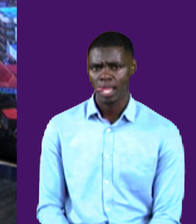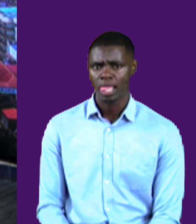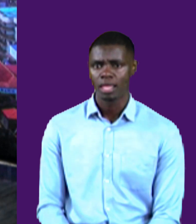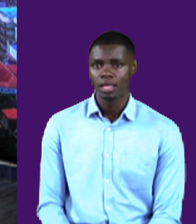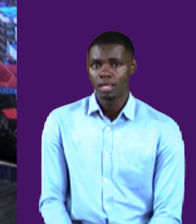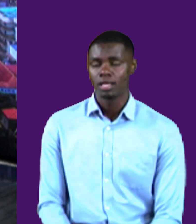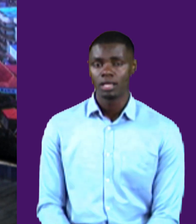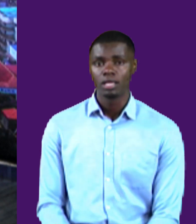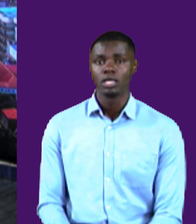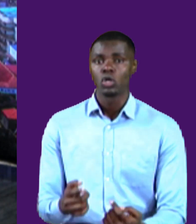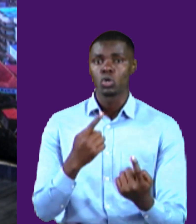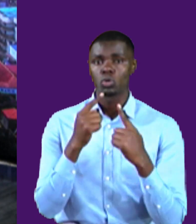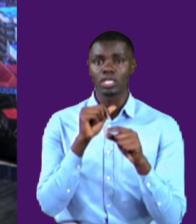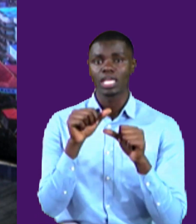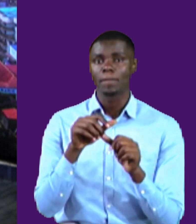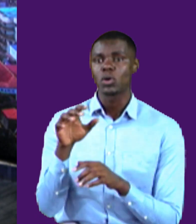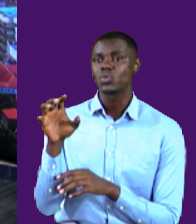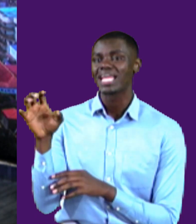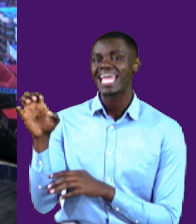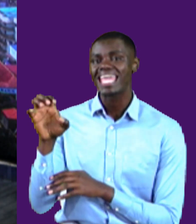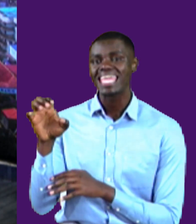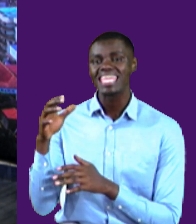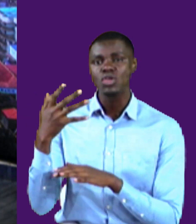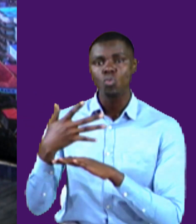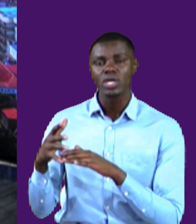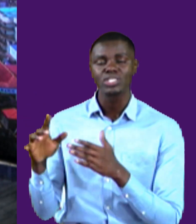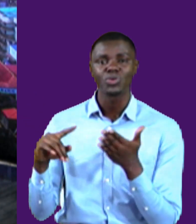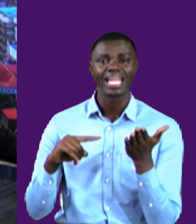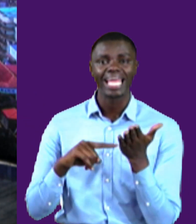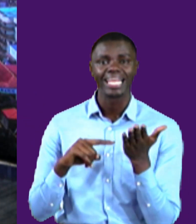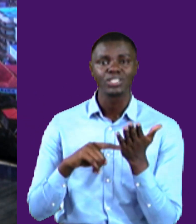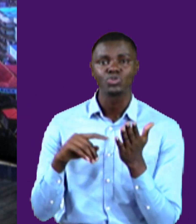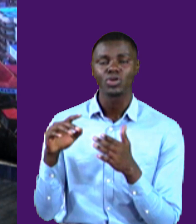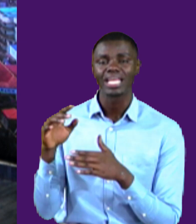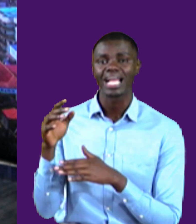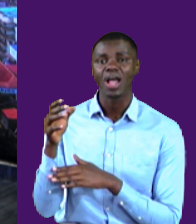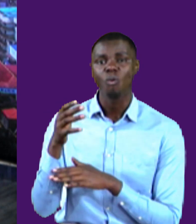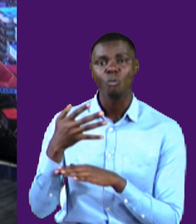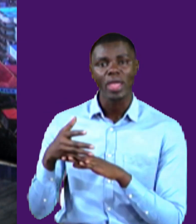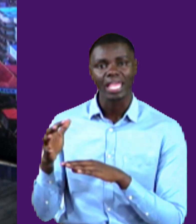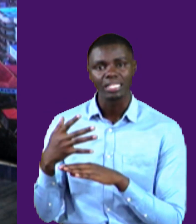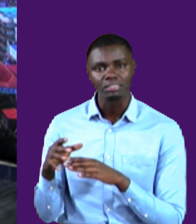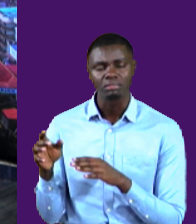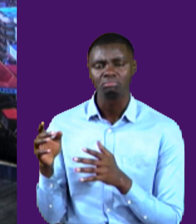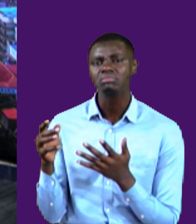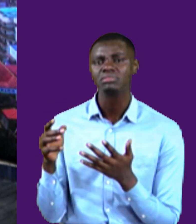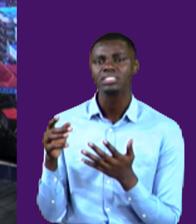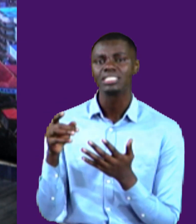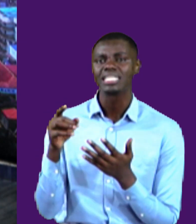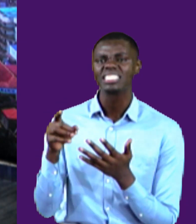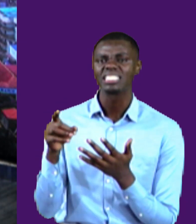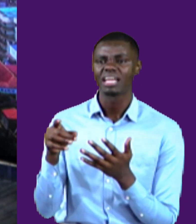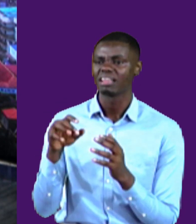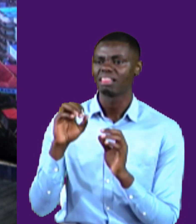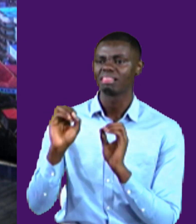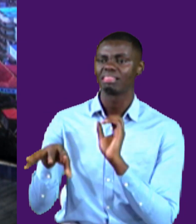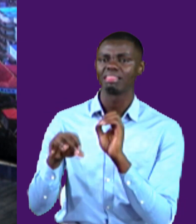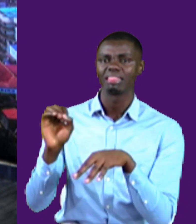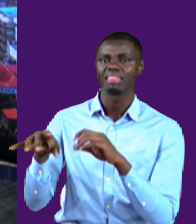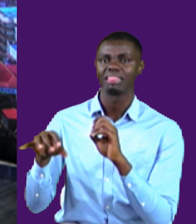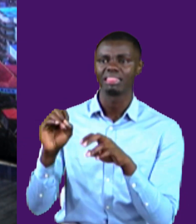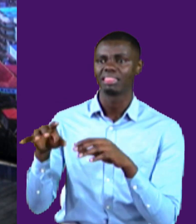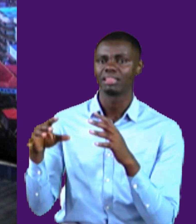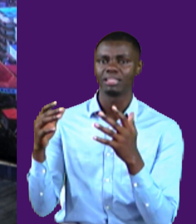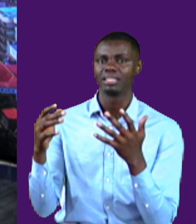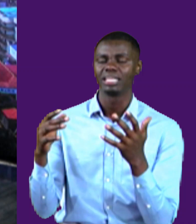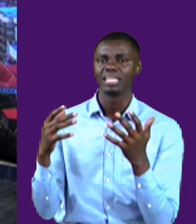talk about e-waste or electronic waste, this refers to discard